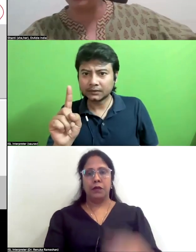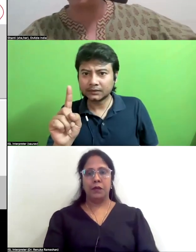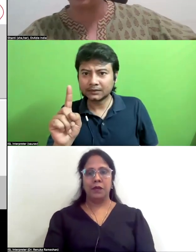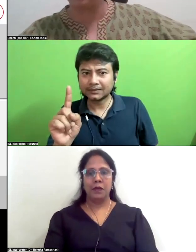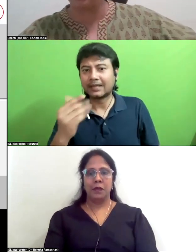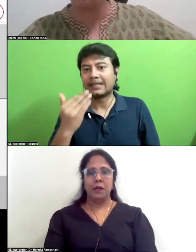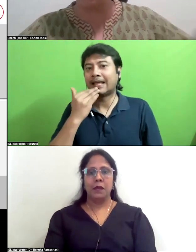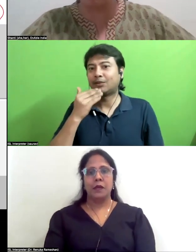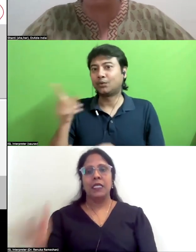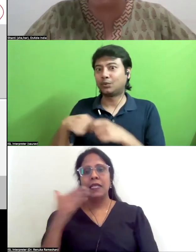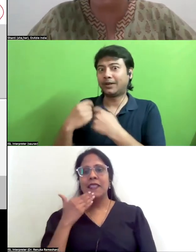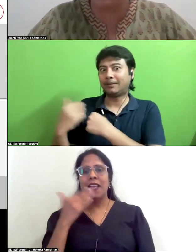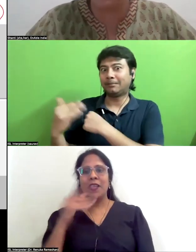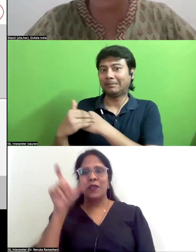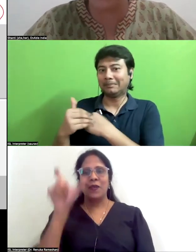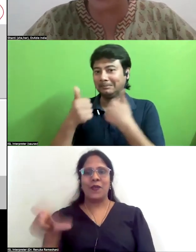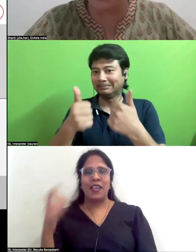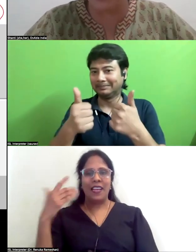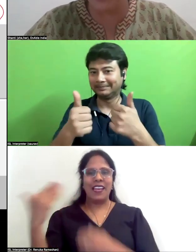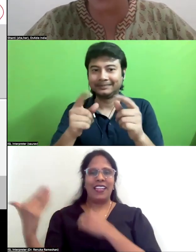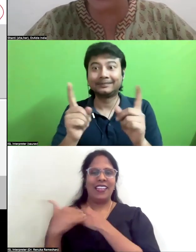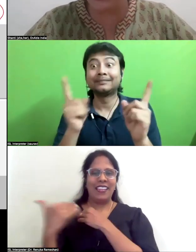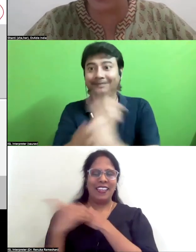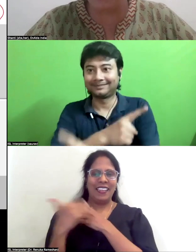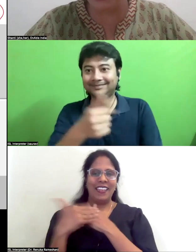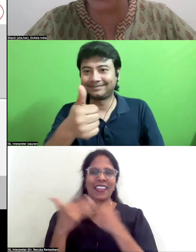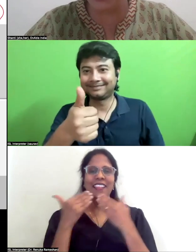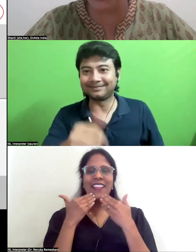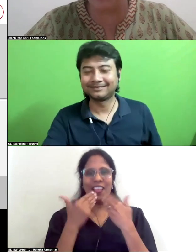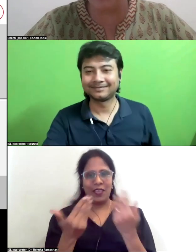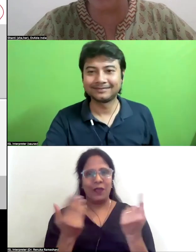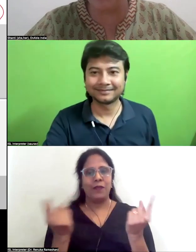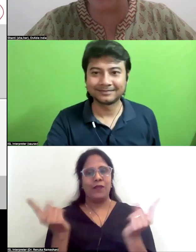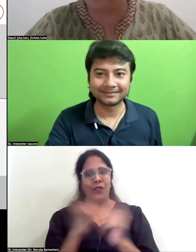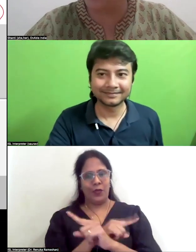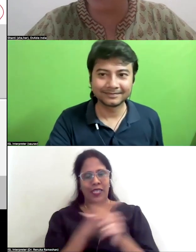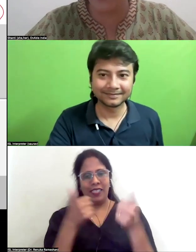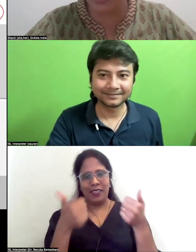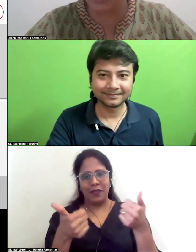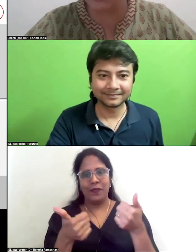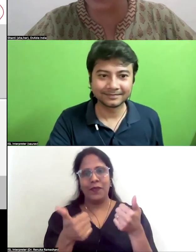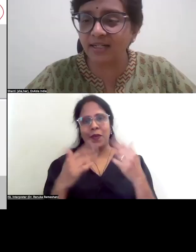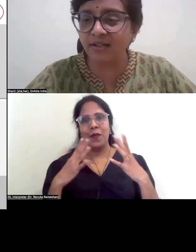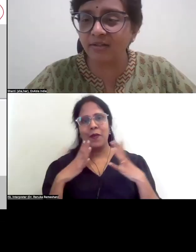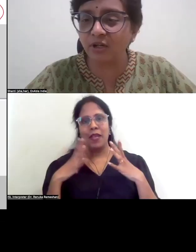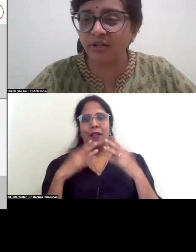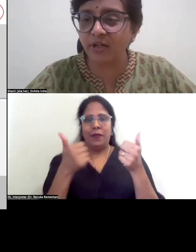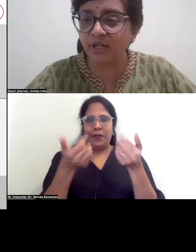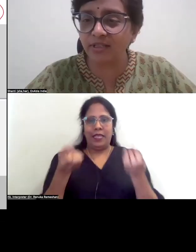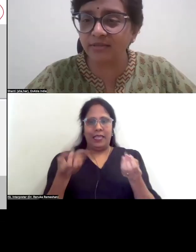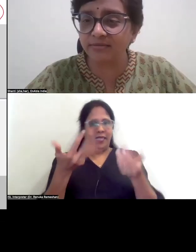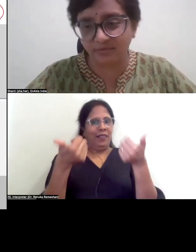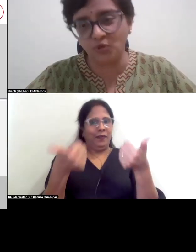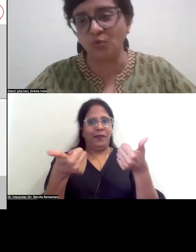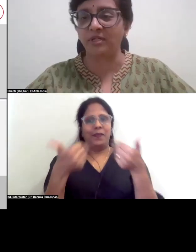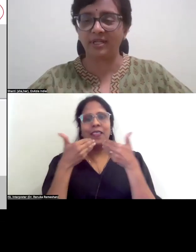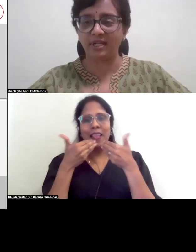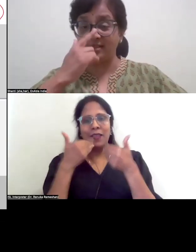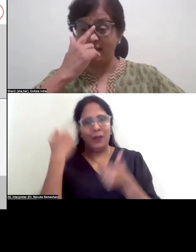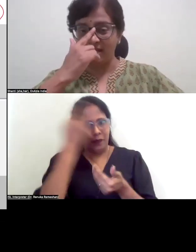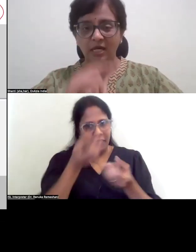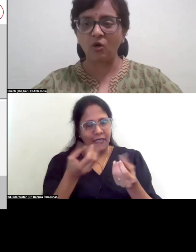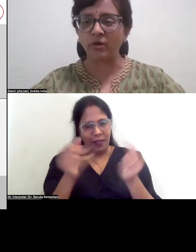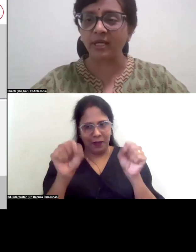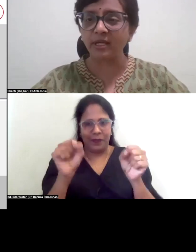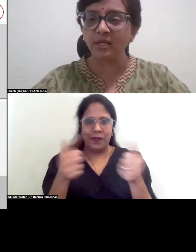My colleagues here are doing a good job. So we'll just wait for the switch. Can I get started, Dr. Renuka? Yeah, super.